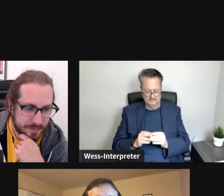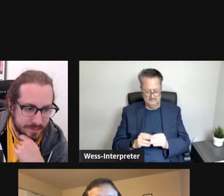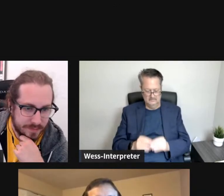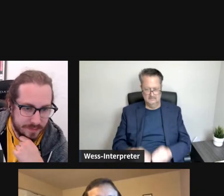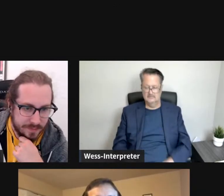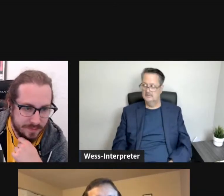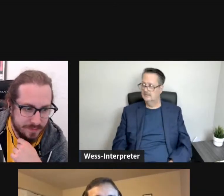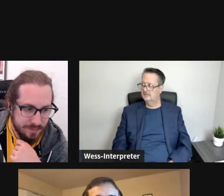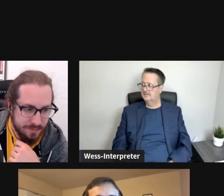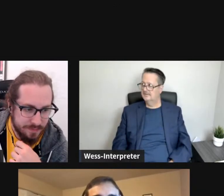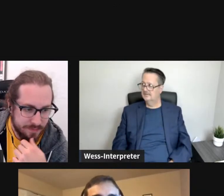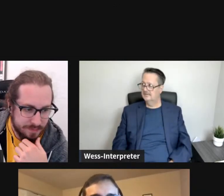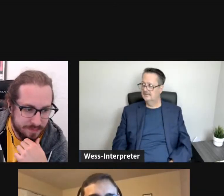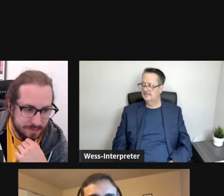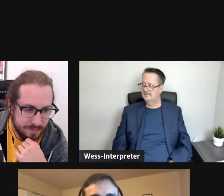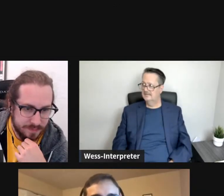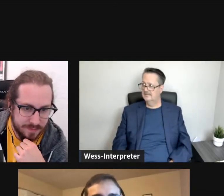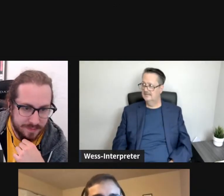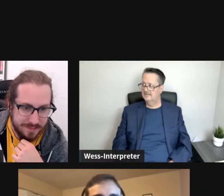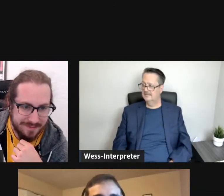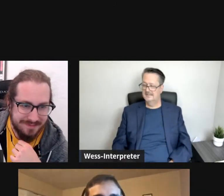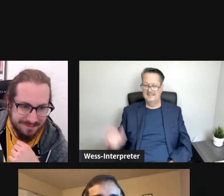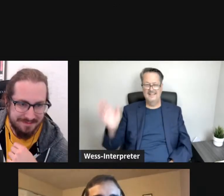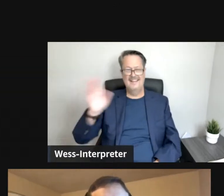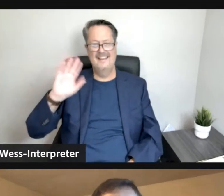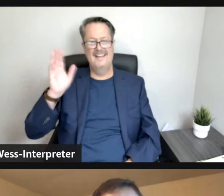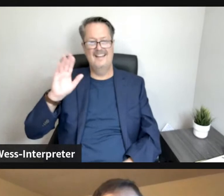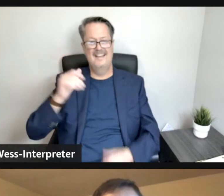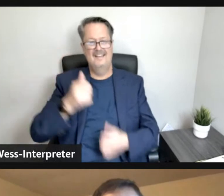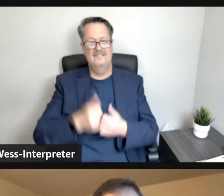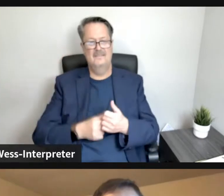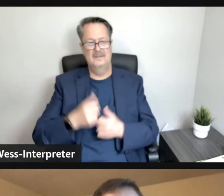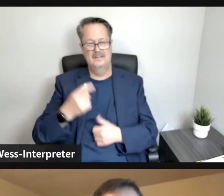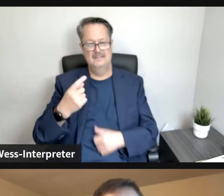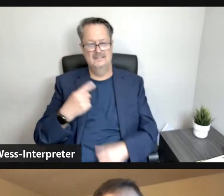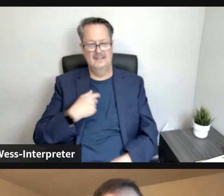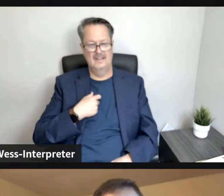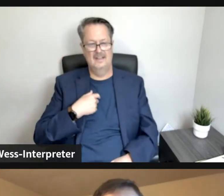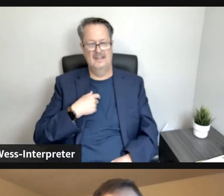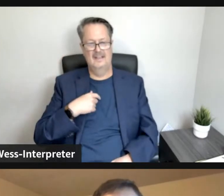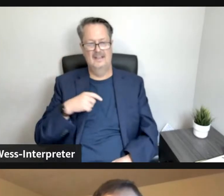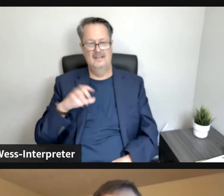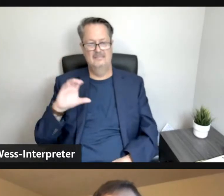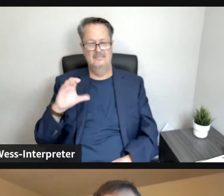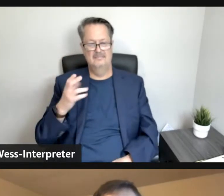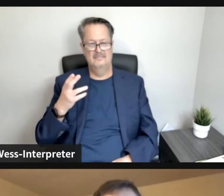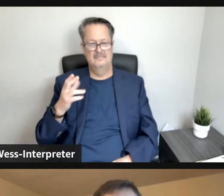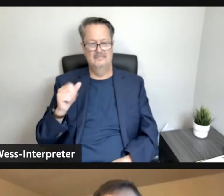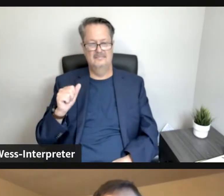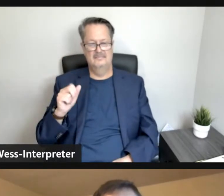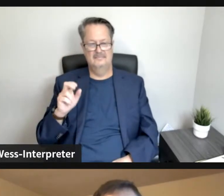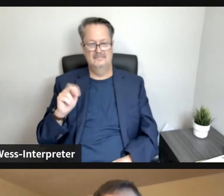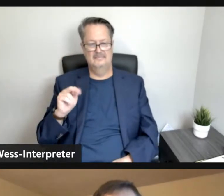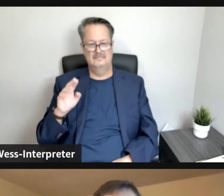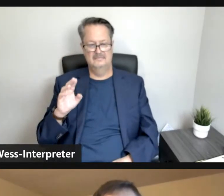Yeah, hi everyone. I'm Chance Lee from AWS. Thanks for joining our session. Today I'm with my colleague